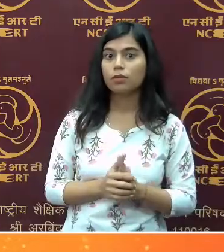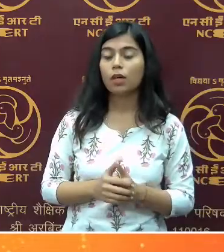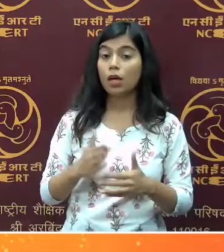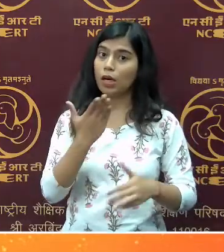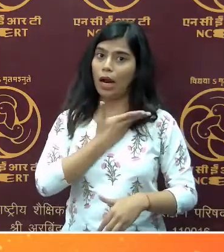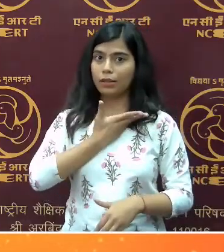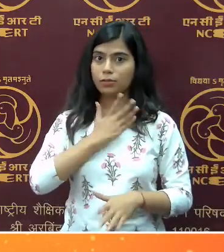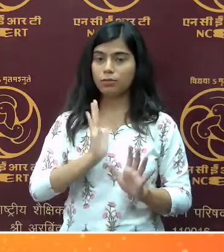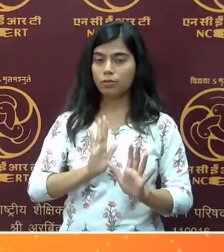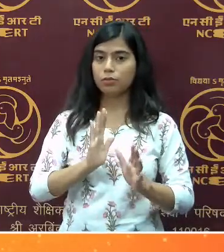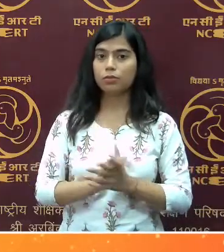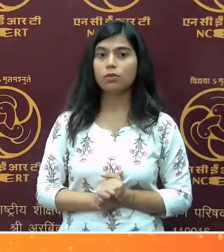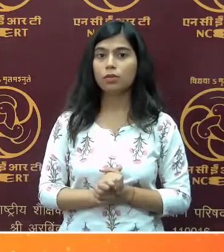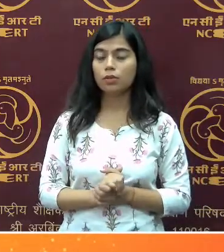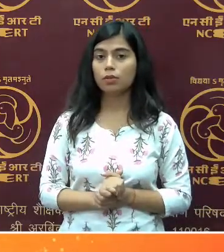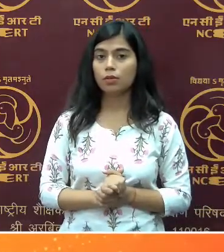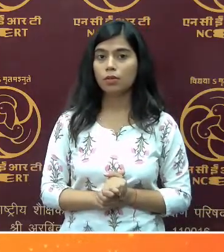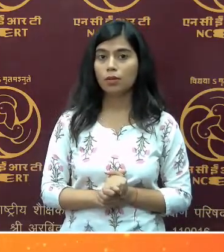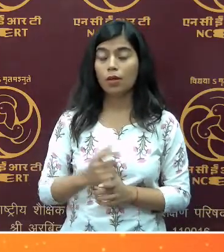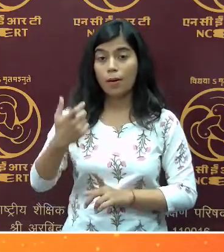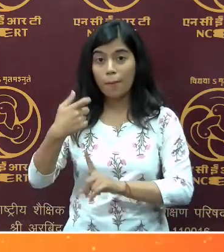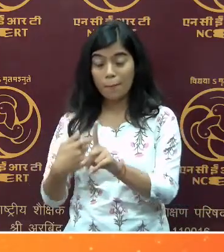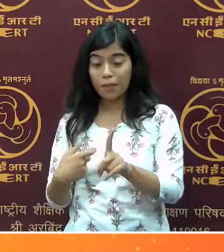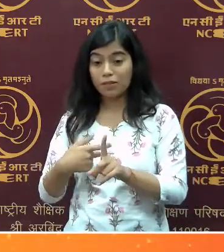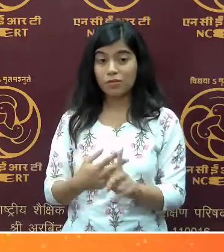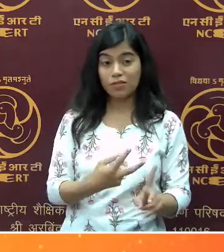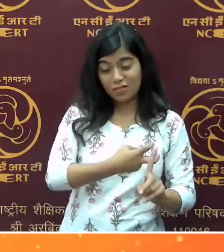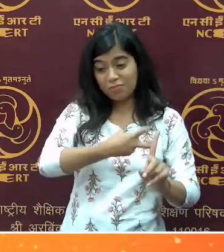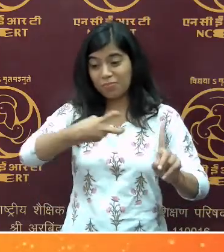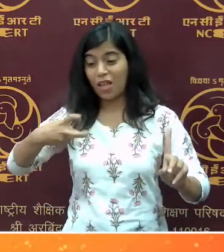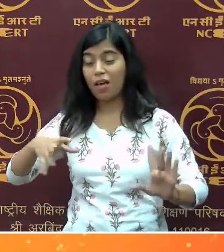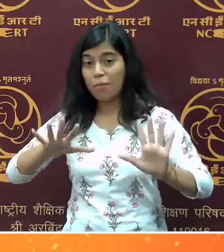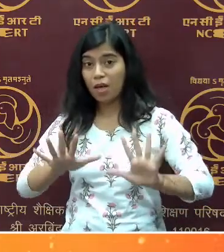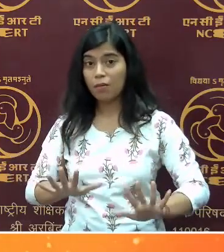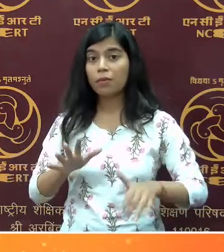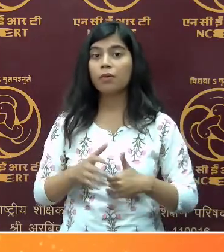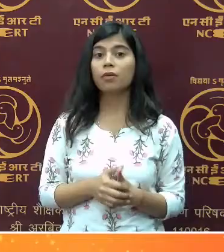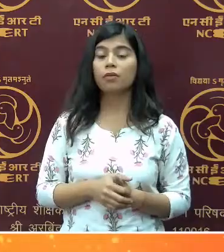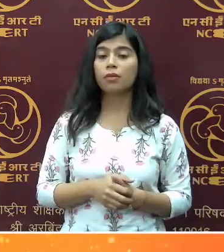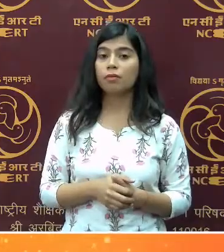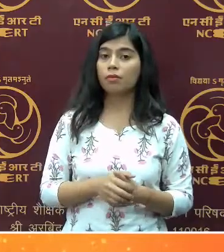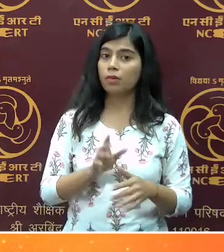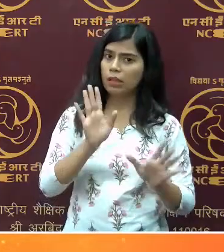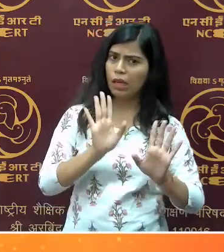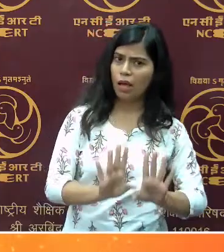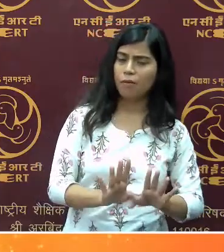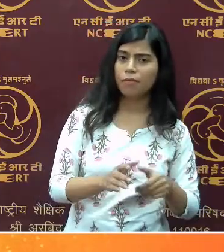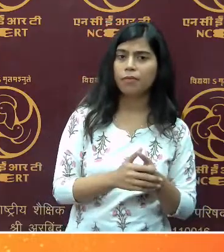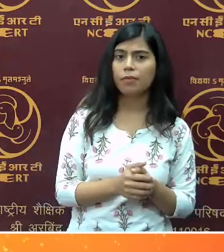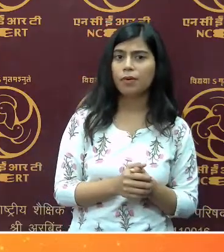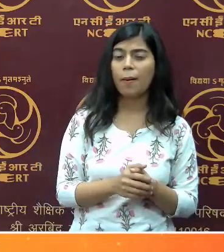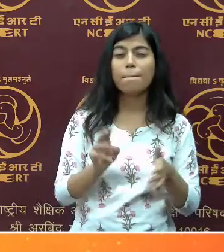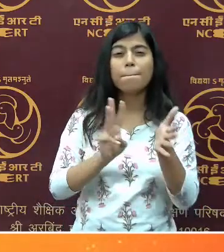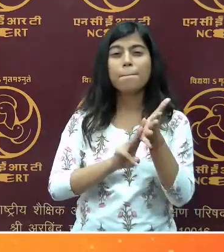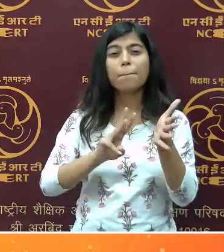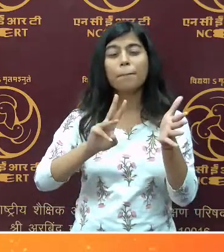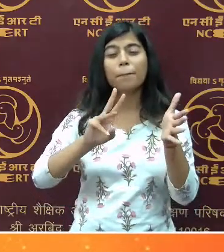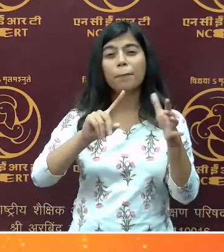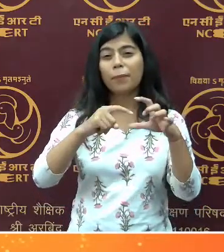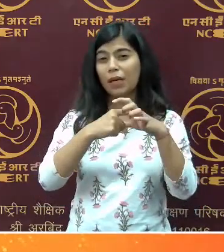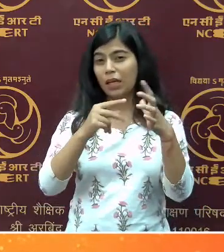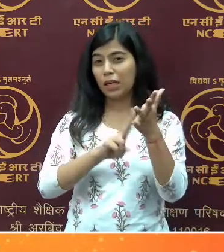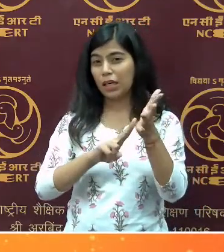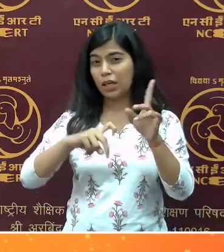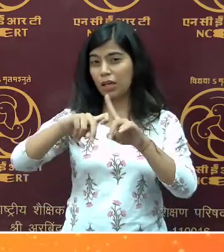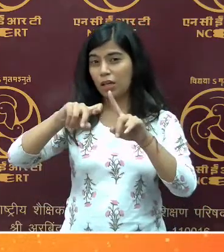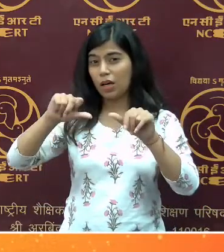personal liberty has been expanded in every case, like we had cases of like Maneka Gandhi, where Supreme Court